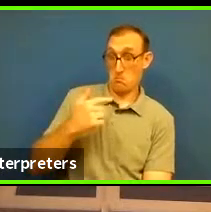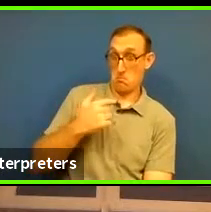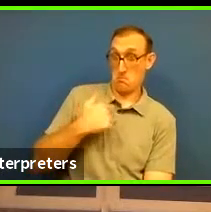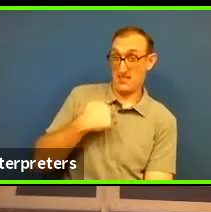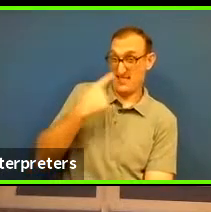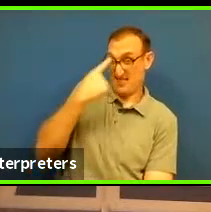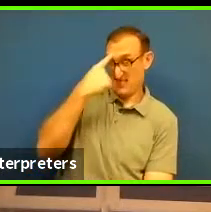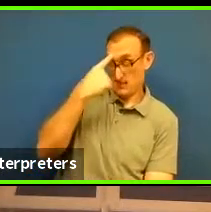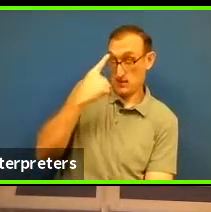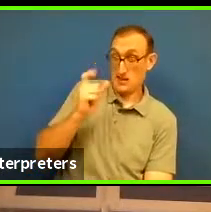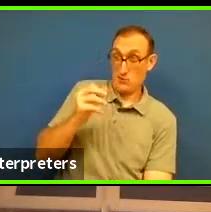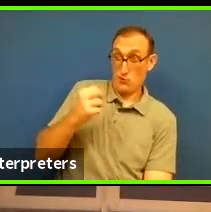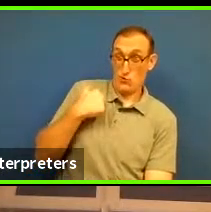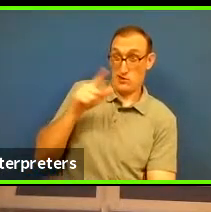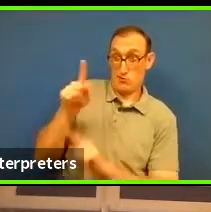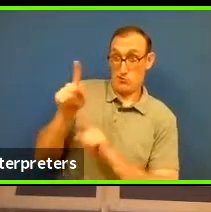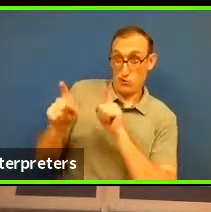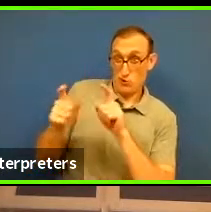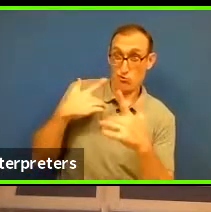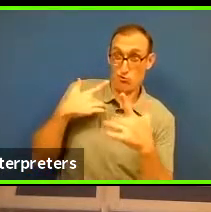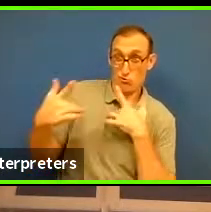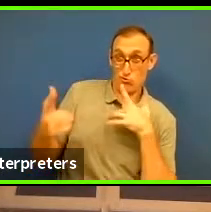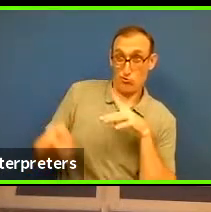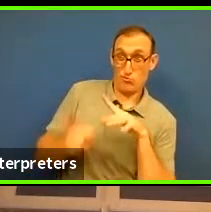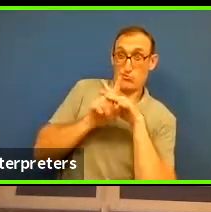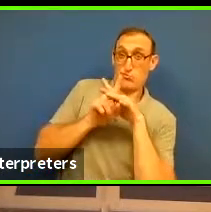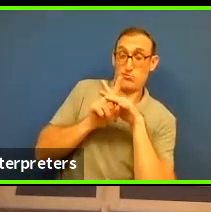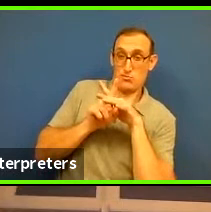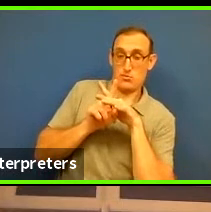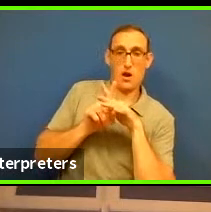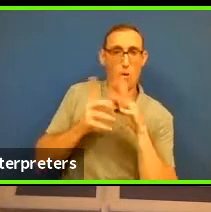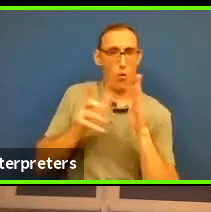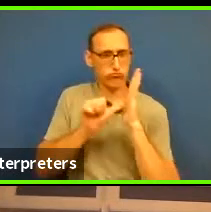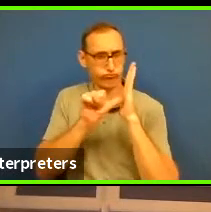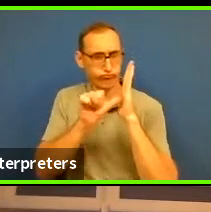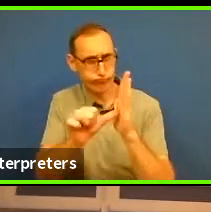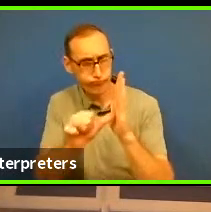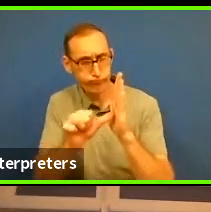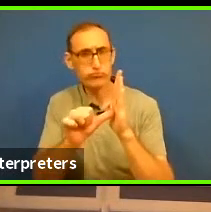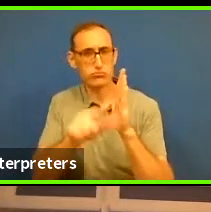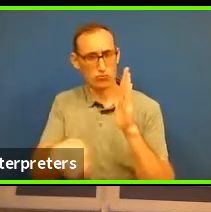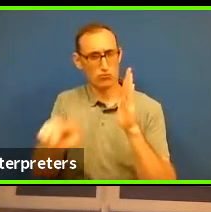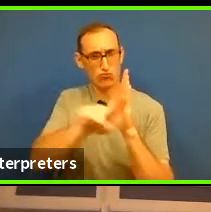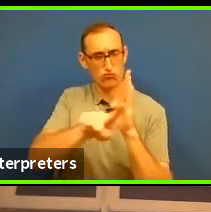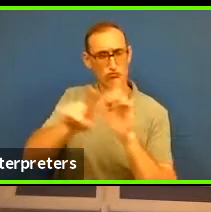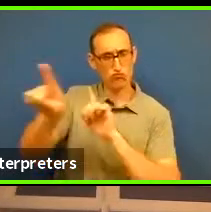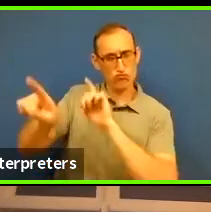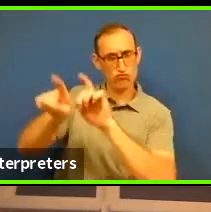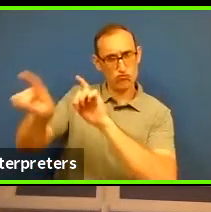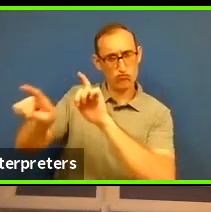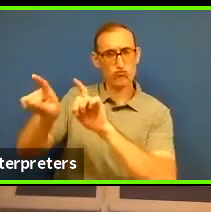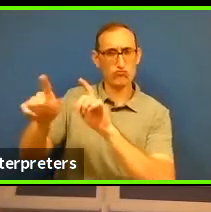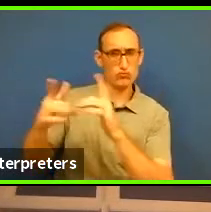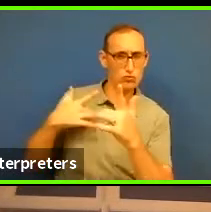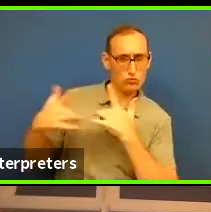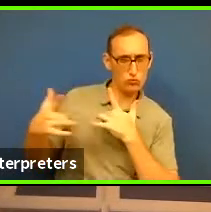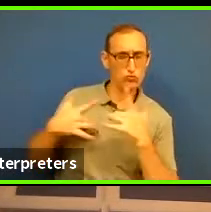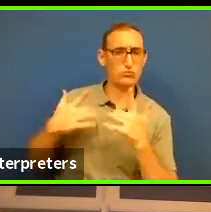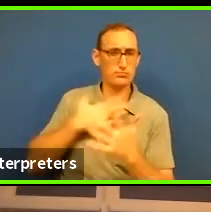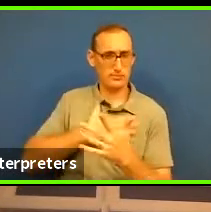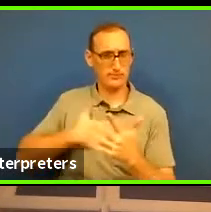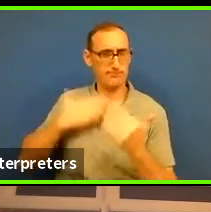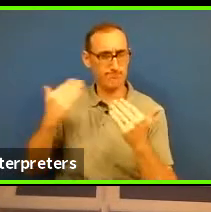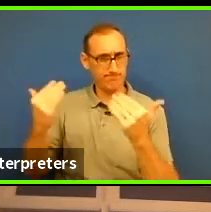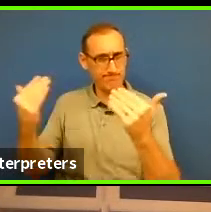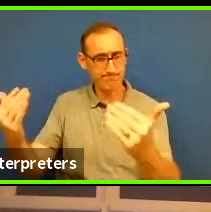reiterate the importance of reaching out with those questions and concerns. It is a lot of information